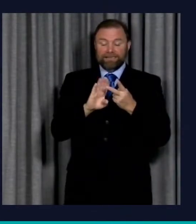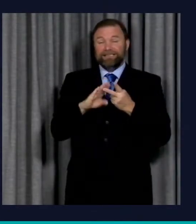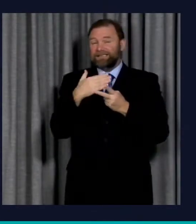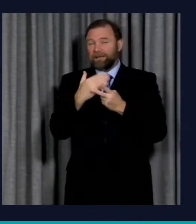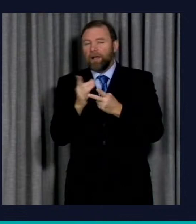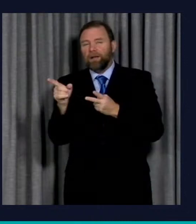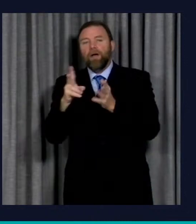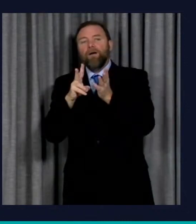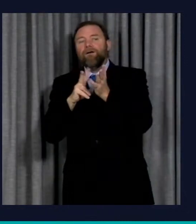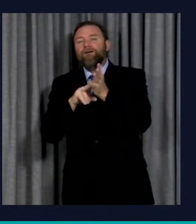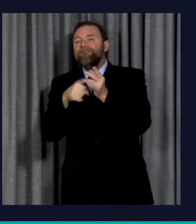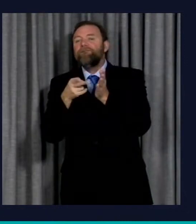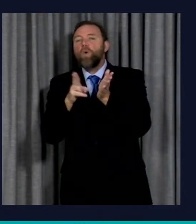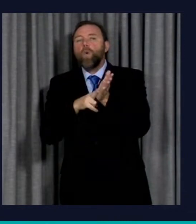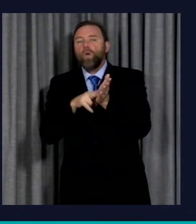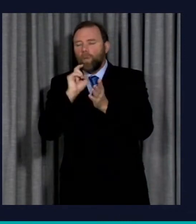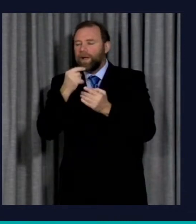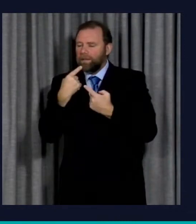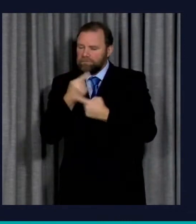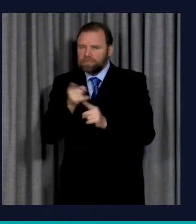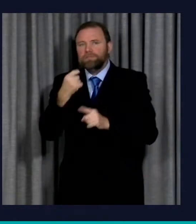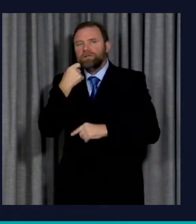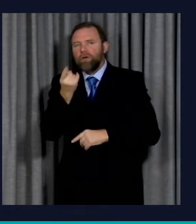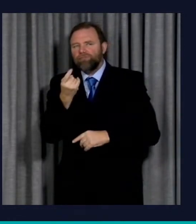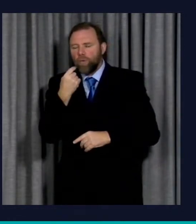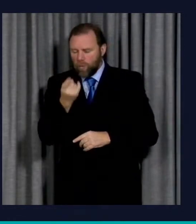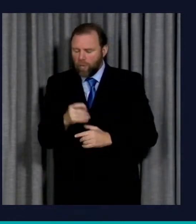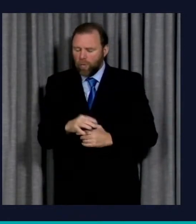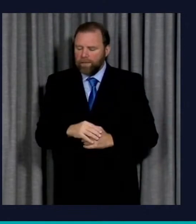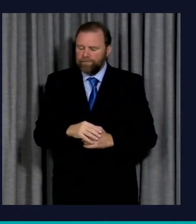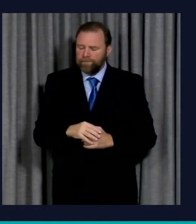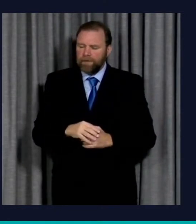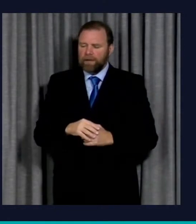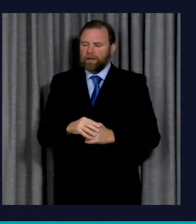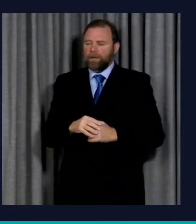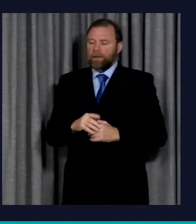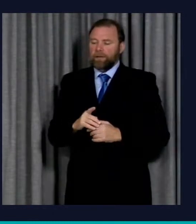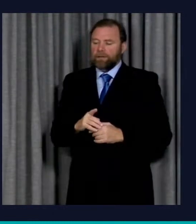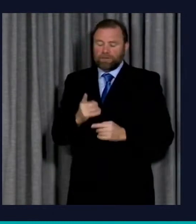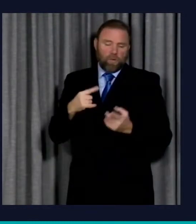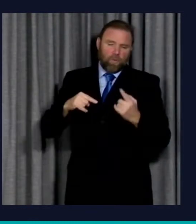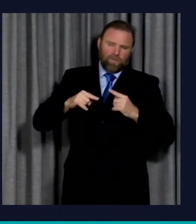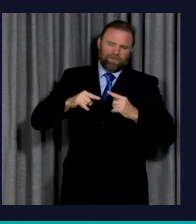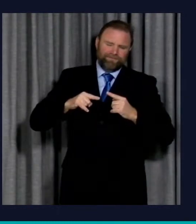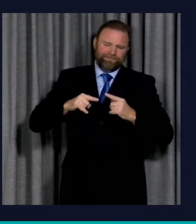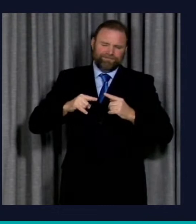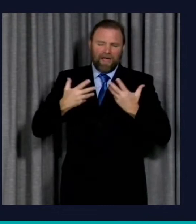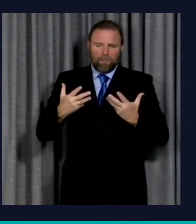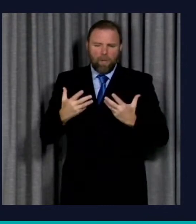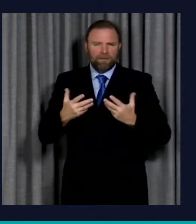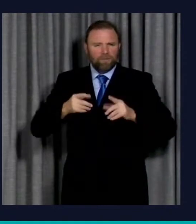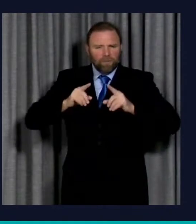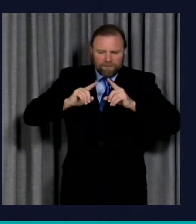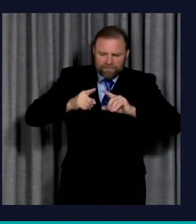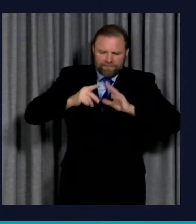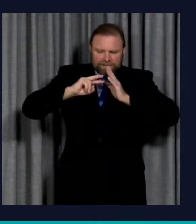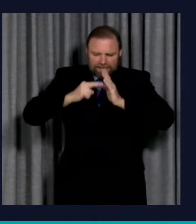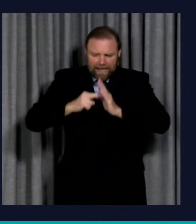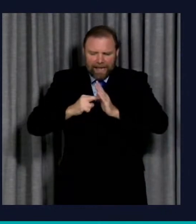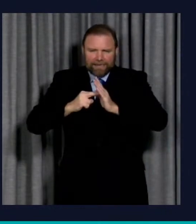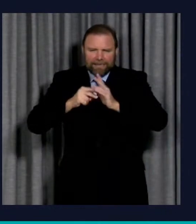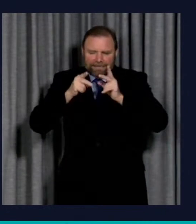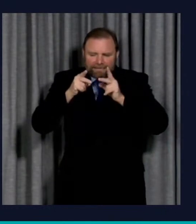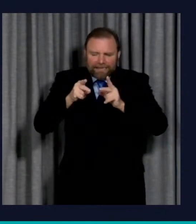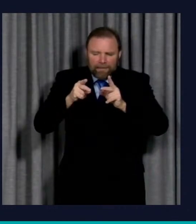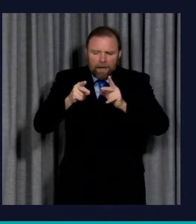out the detail of our scheme tomorrow. We are trying to design the scheme to be as close